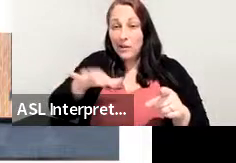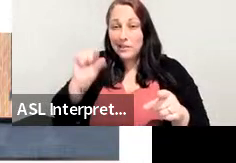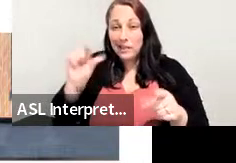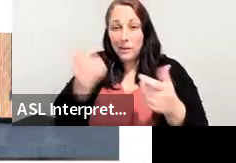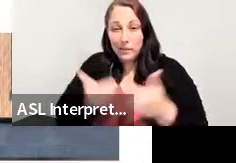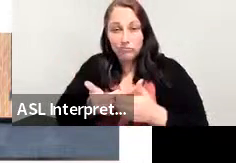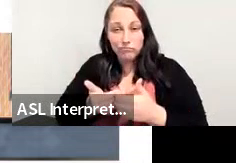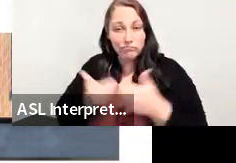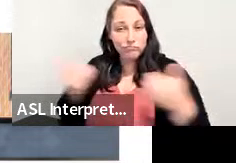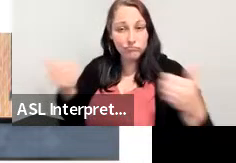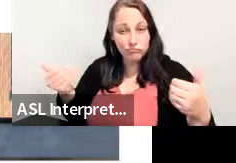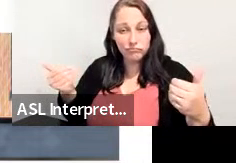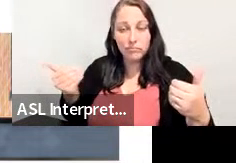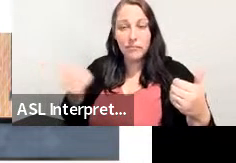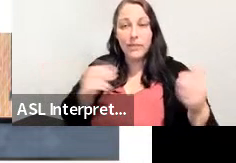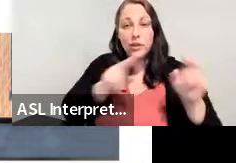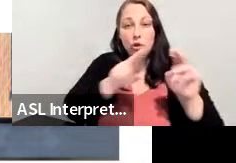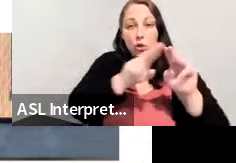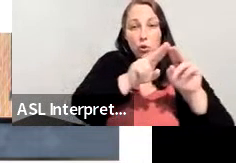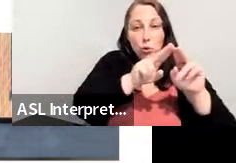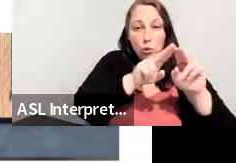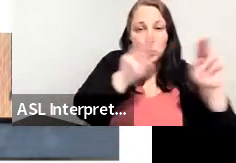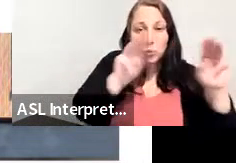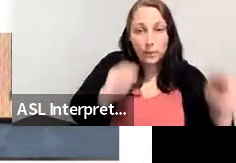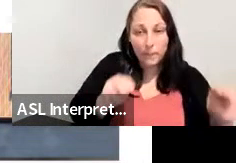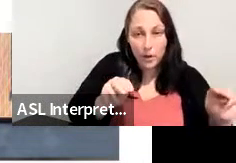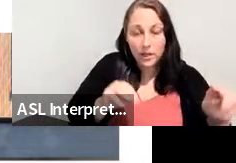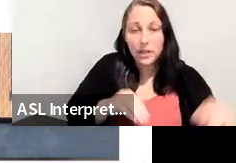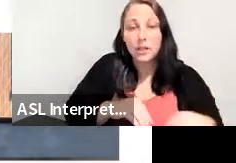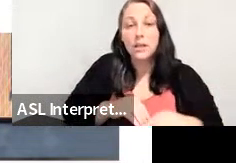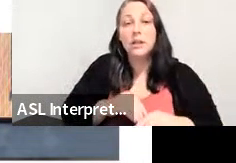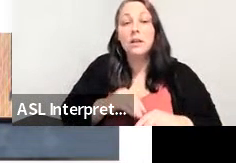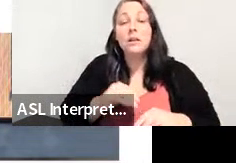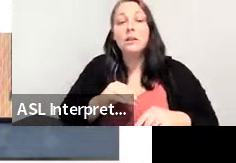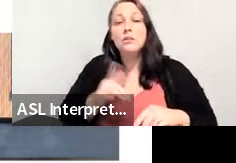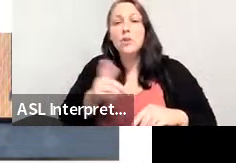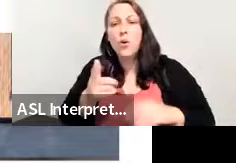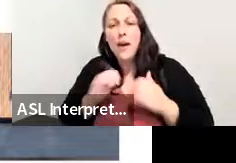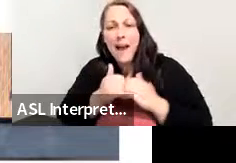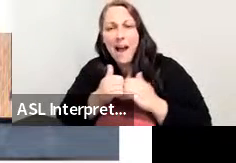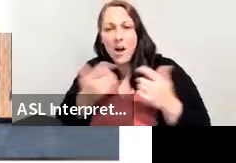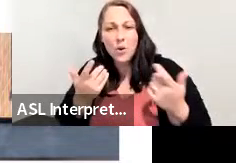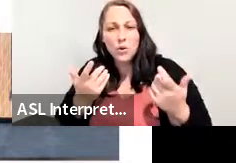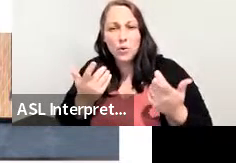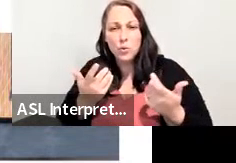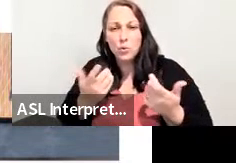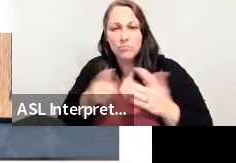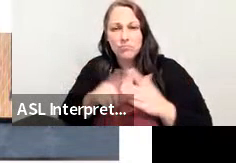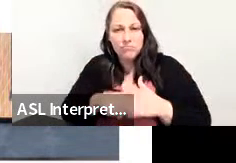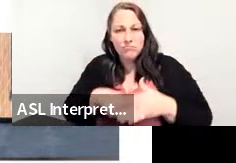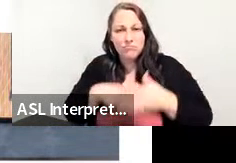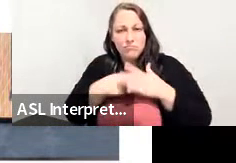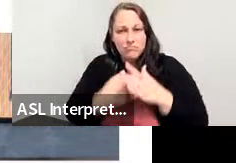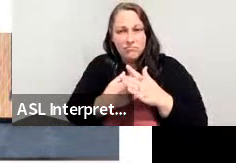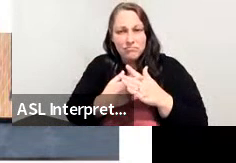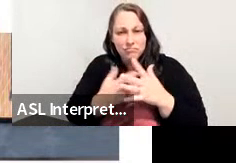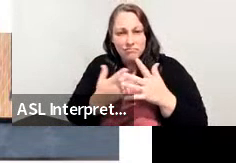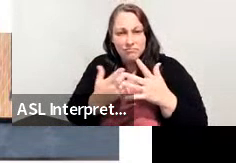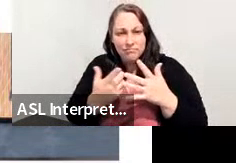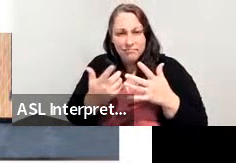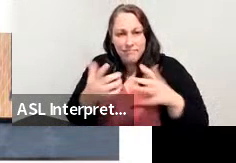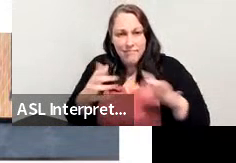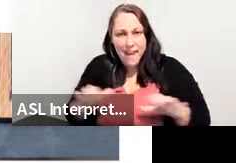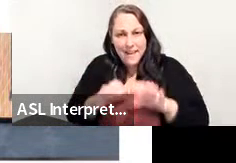so I was kind of looking at trying to figure out how you're activating it and making it, because it'll kind of need to be a destination to really